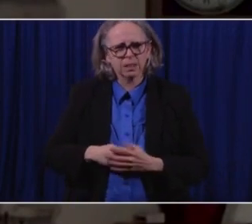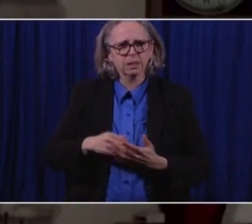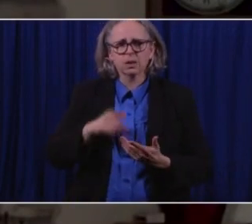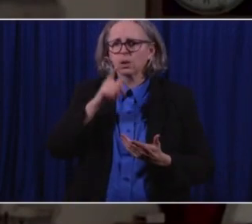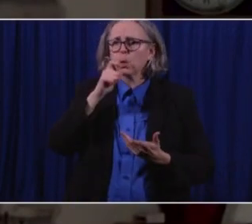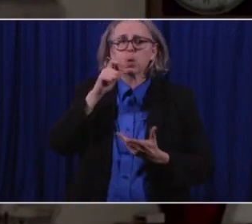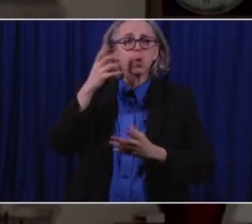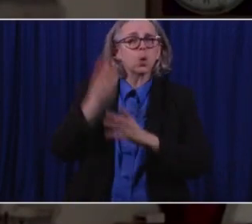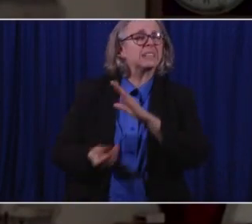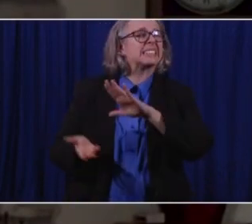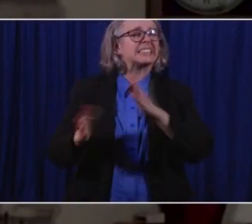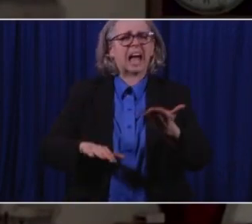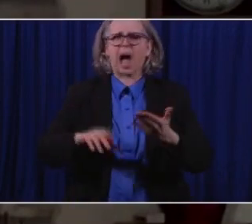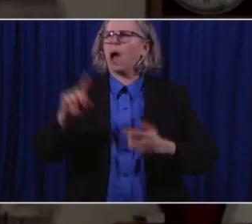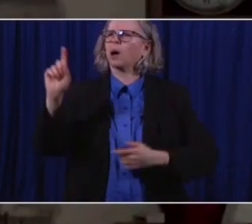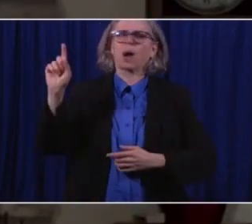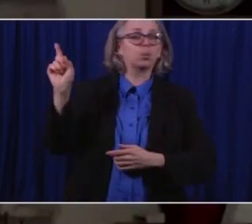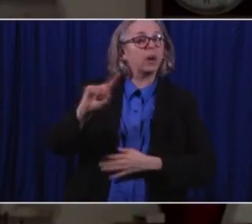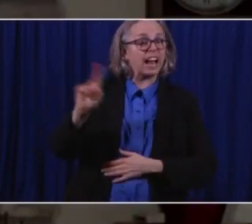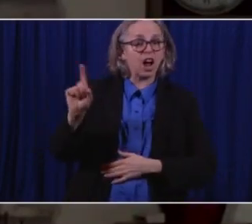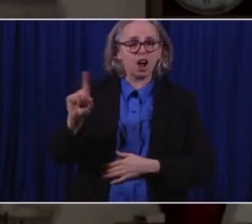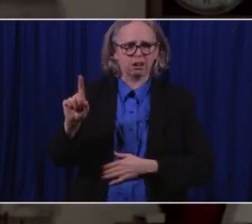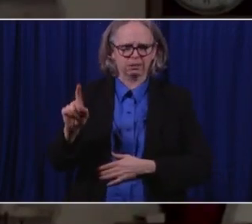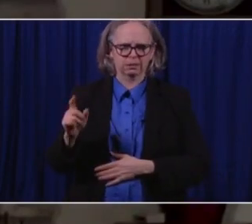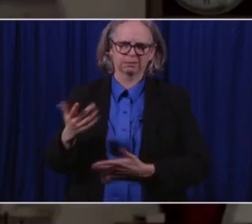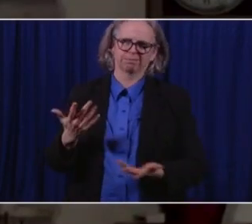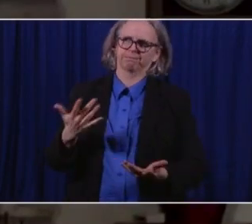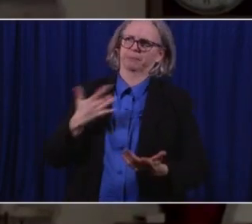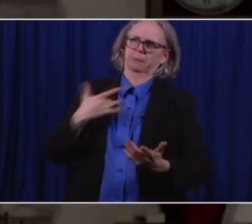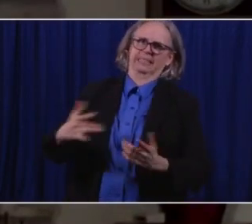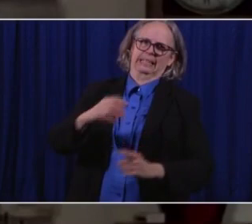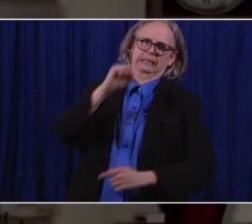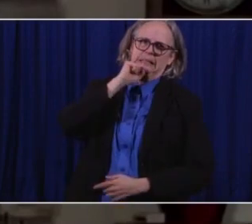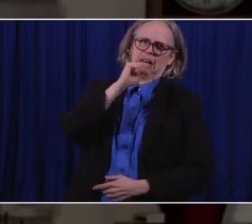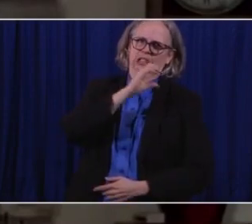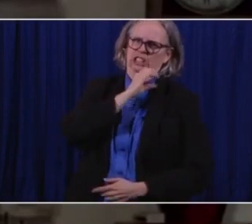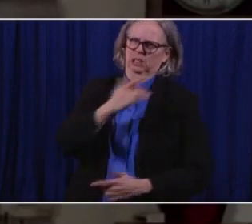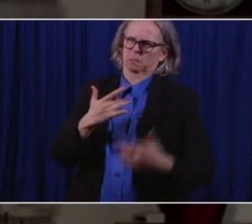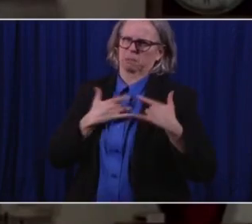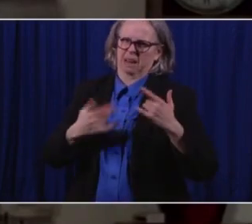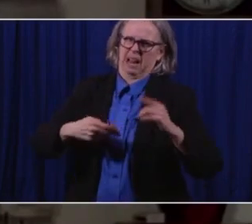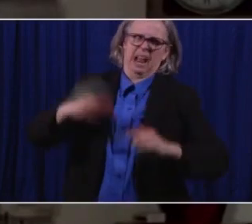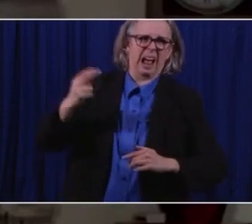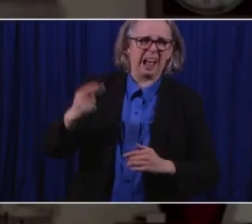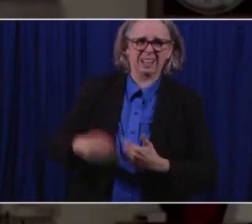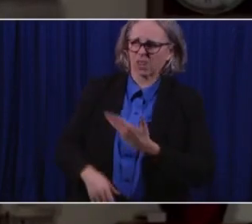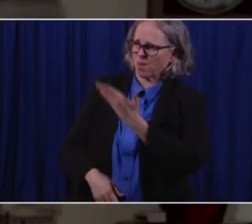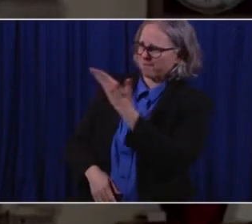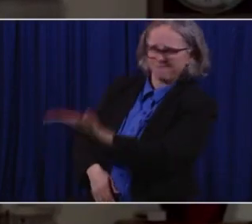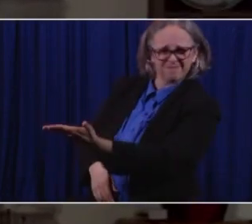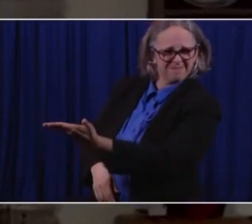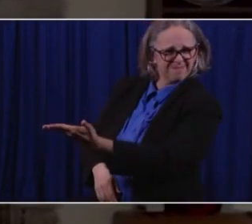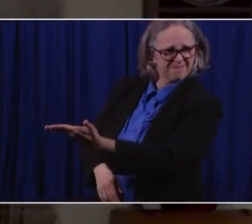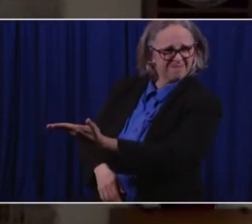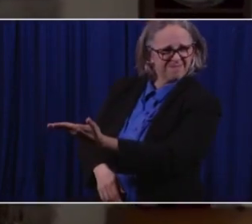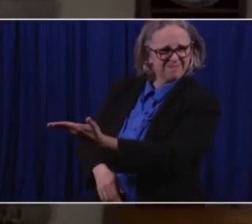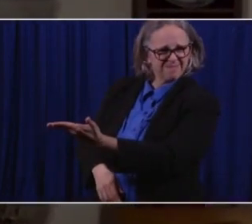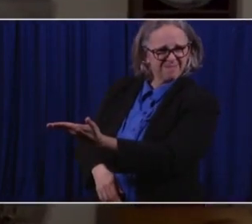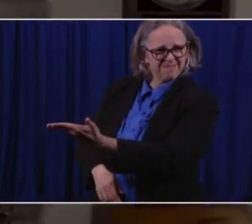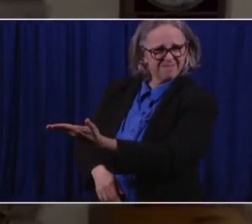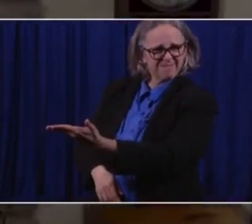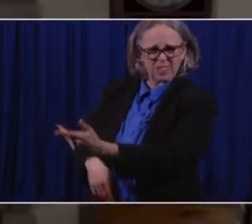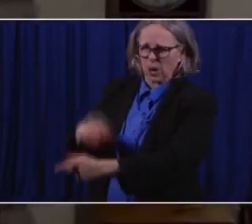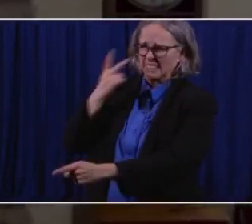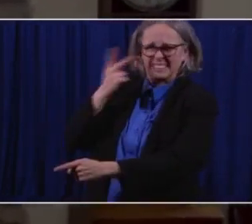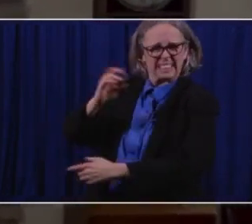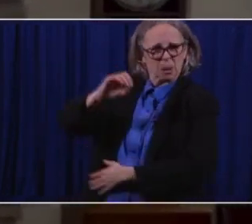our older members of Ohio society. And Eric, if you can put that up, please. And again, you start at